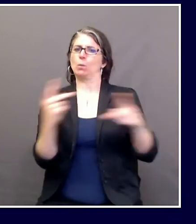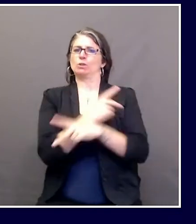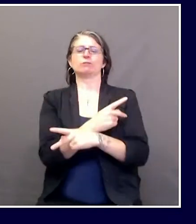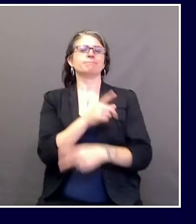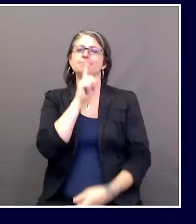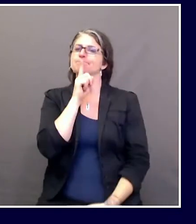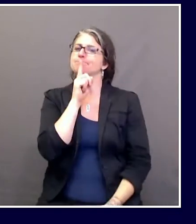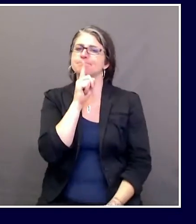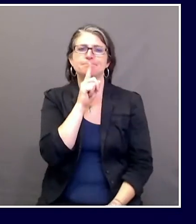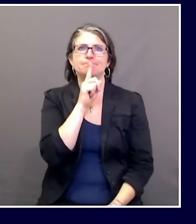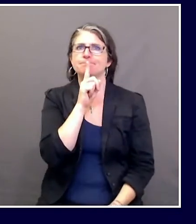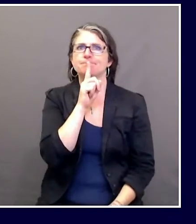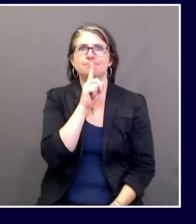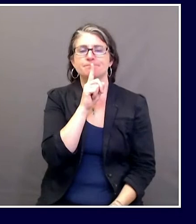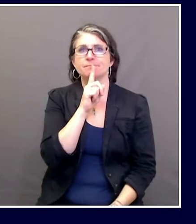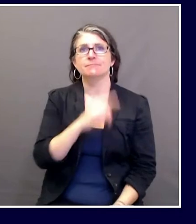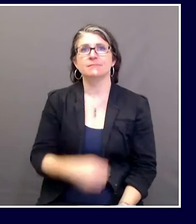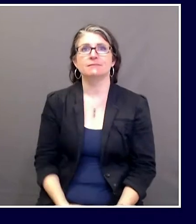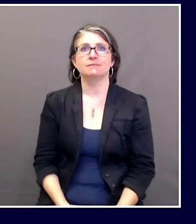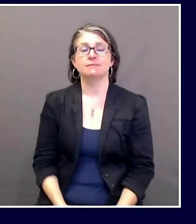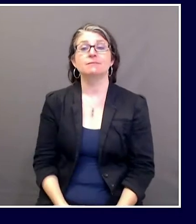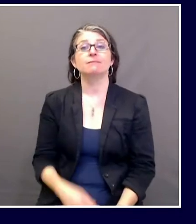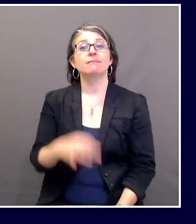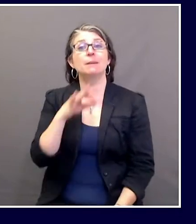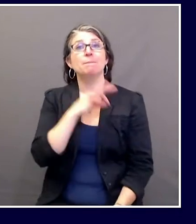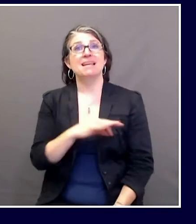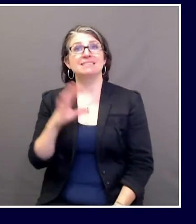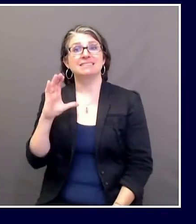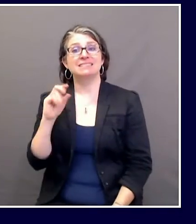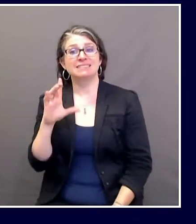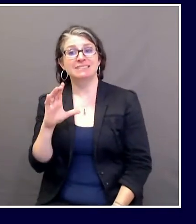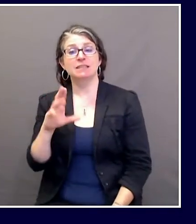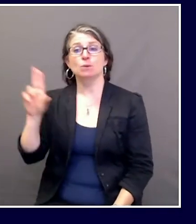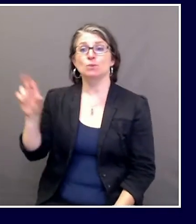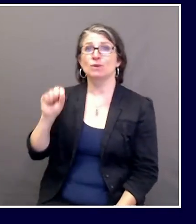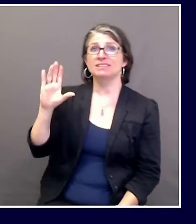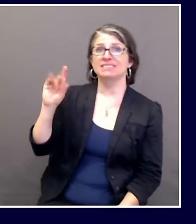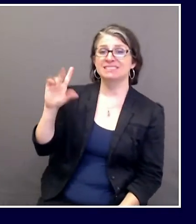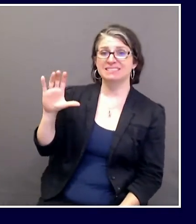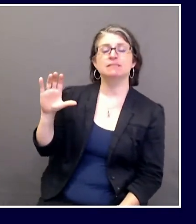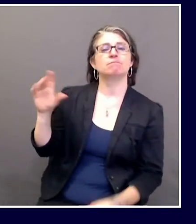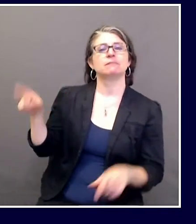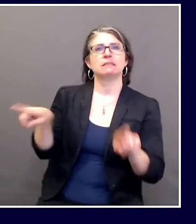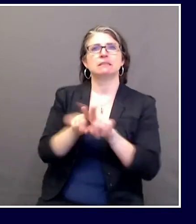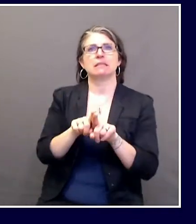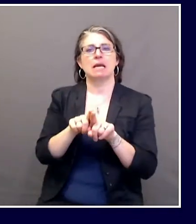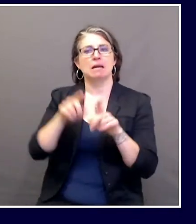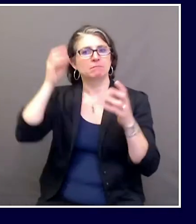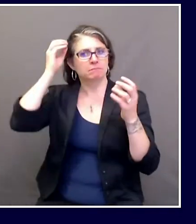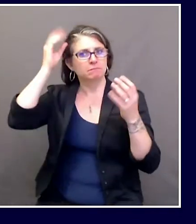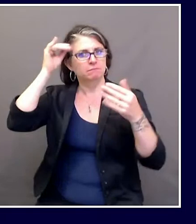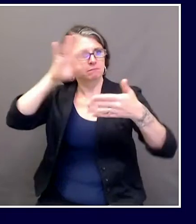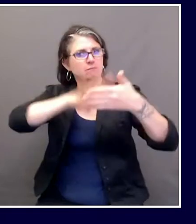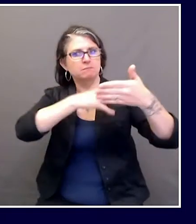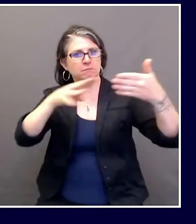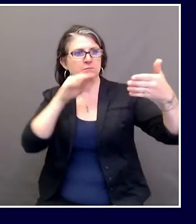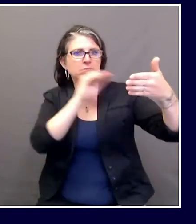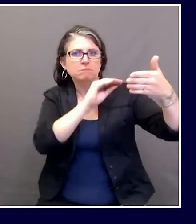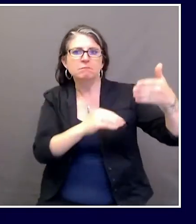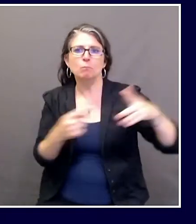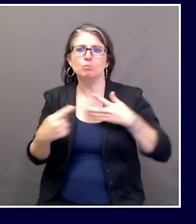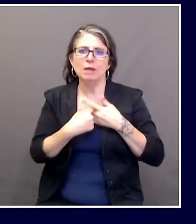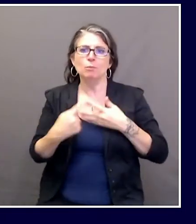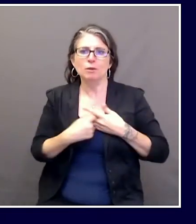cases, as does the US CDC's website as well. Okay, great. Thank you. And another